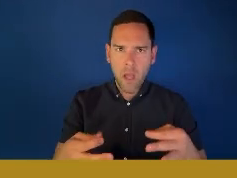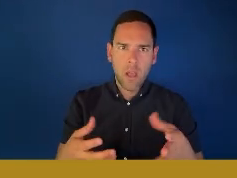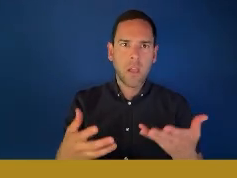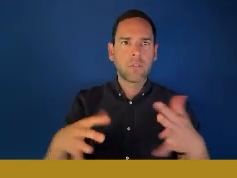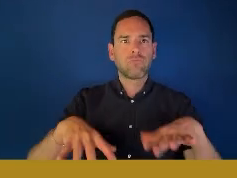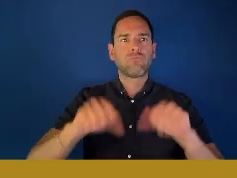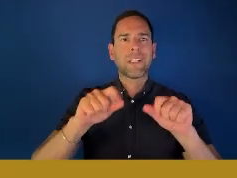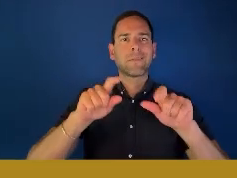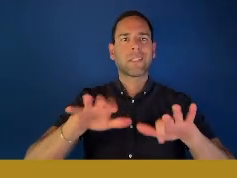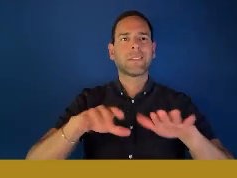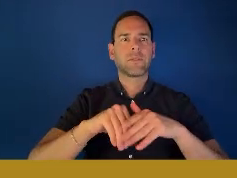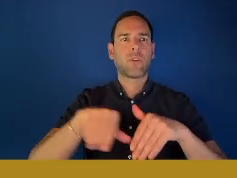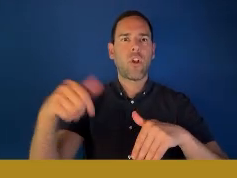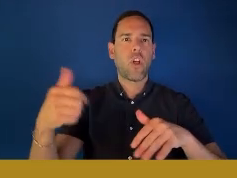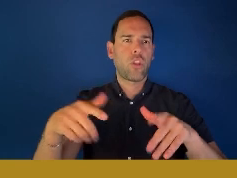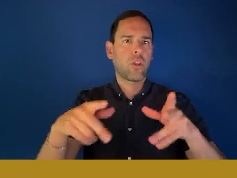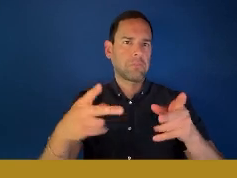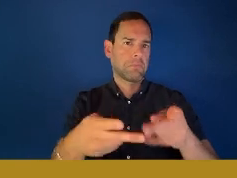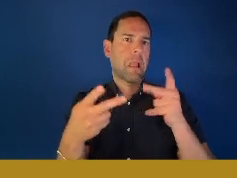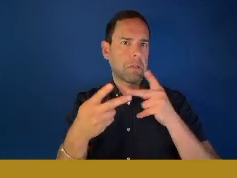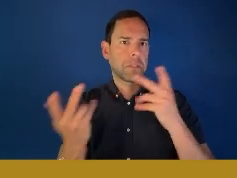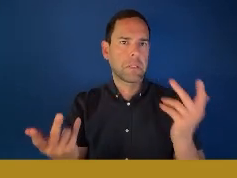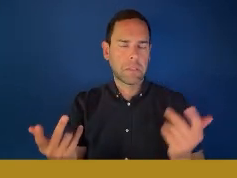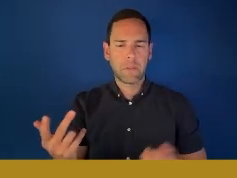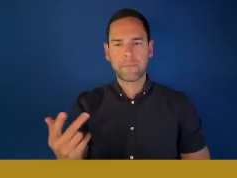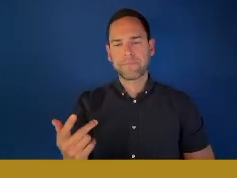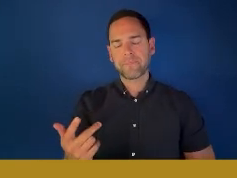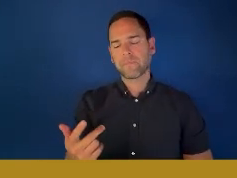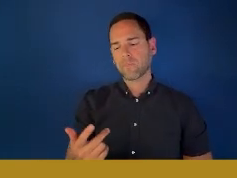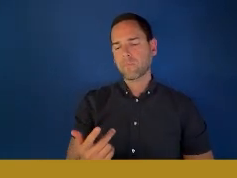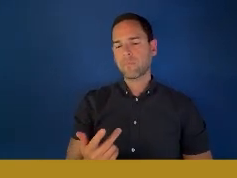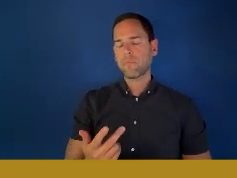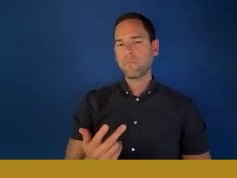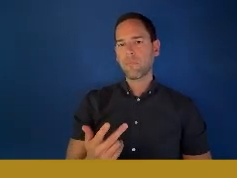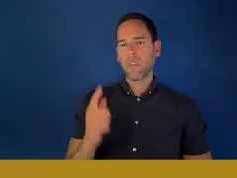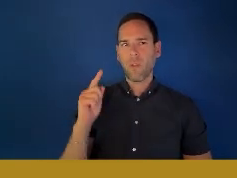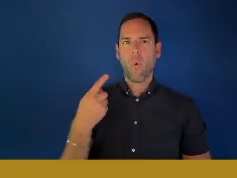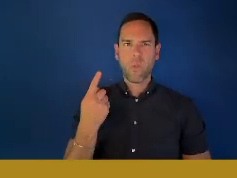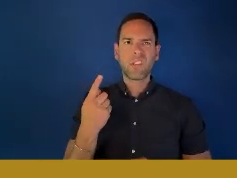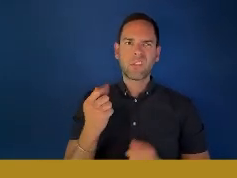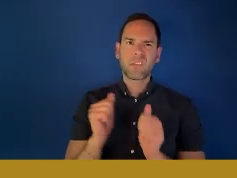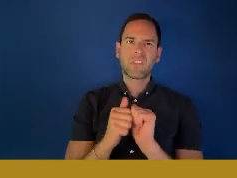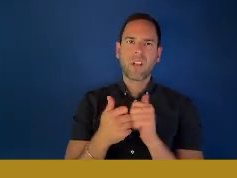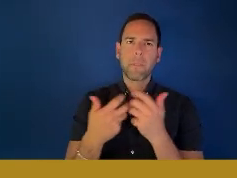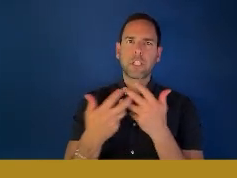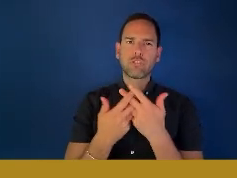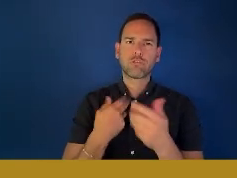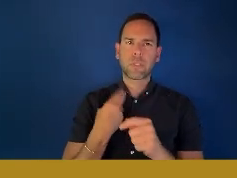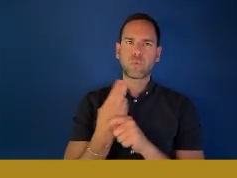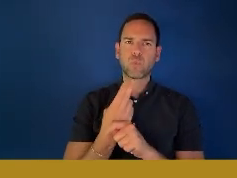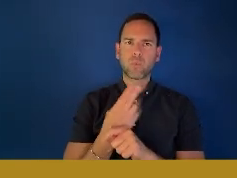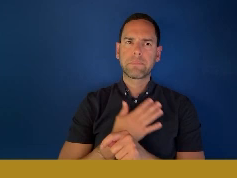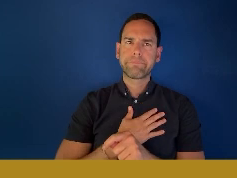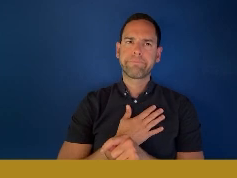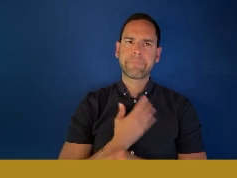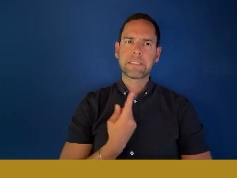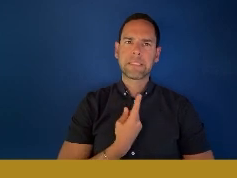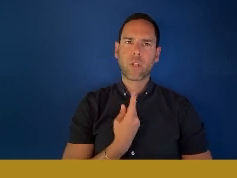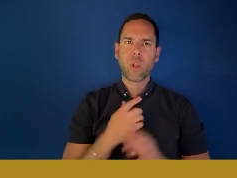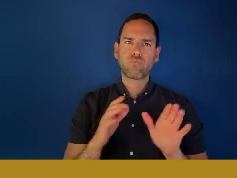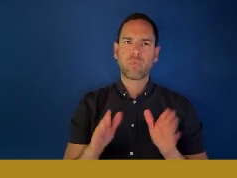space to decompress and have a safe, like sensory place to relax